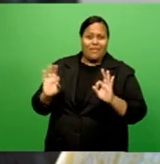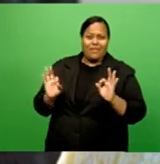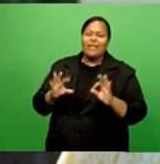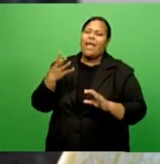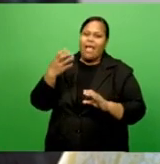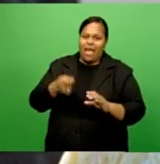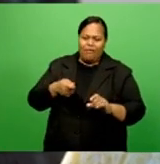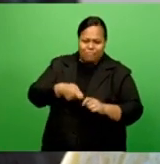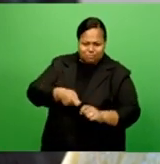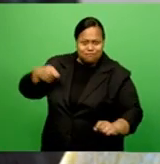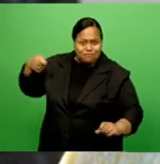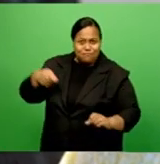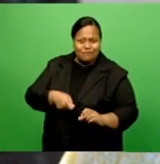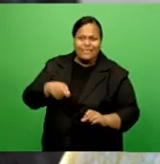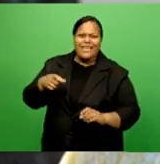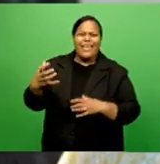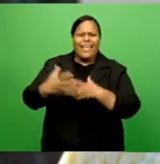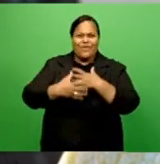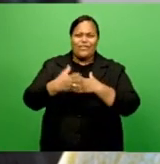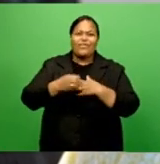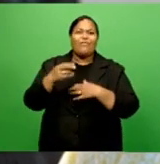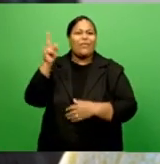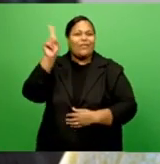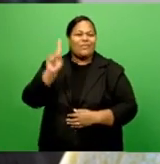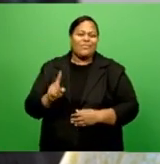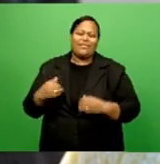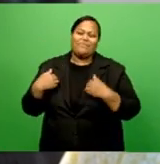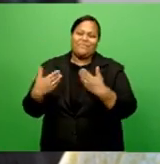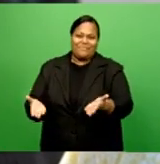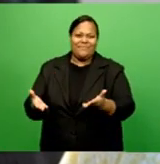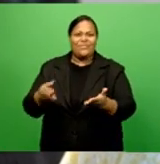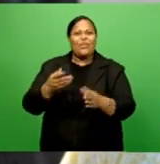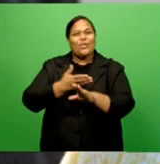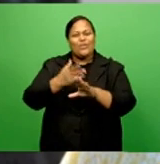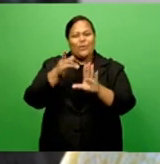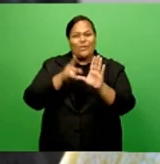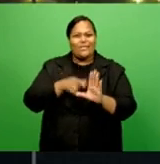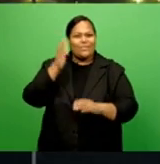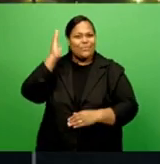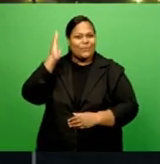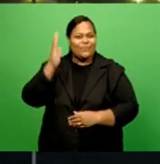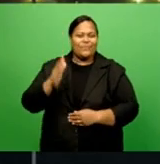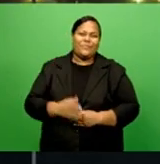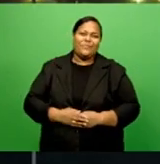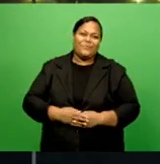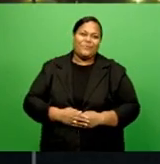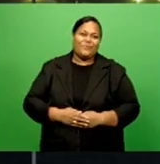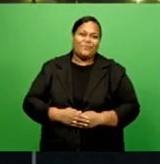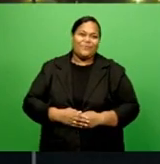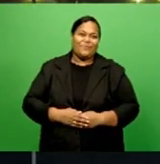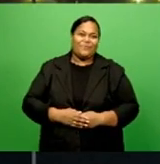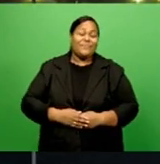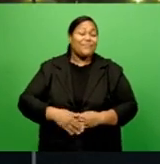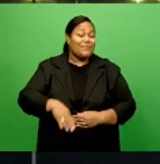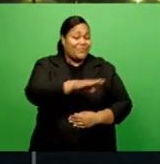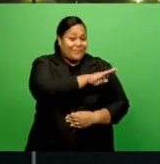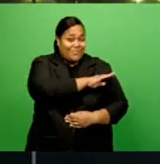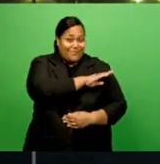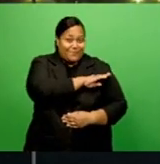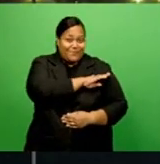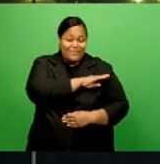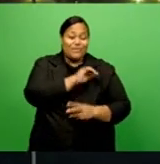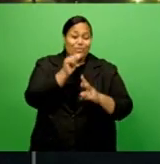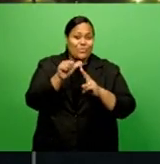generators to kickstart the new school year. Eleanor Turangaivu, FBC News. Prime Minister Borange Bainimarama